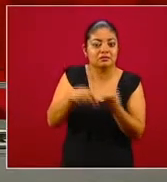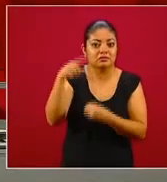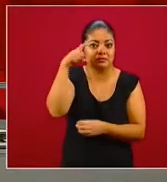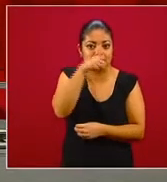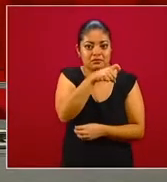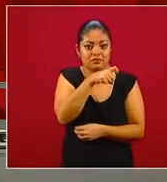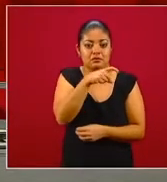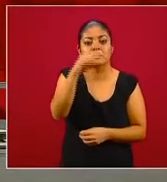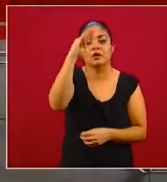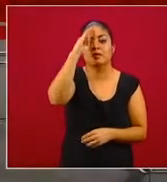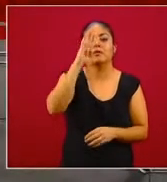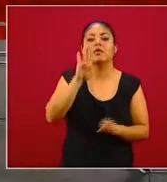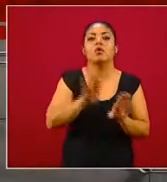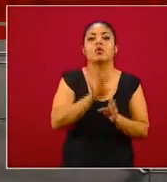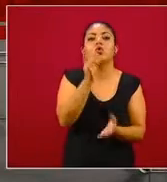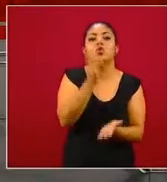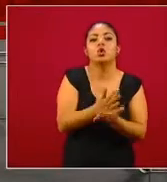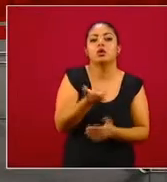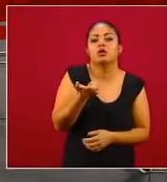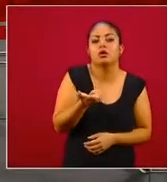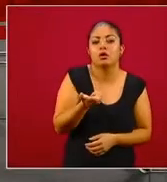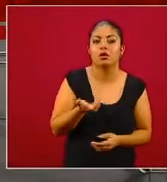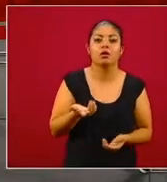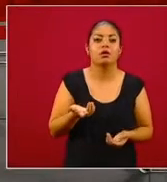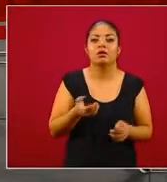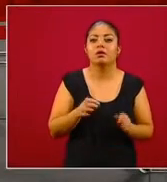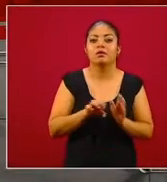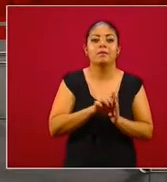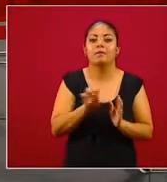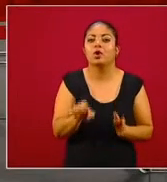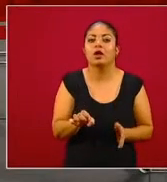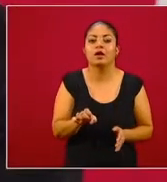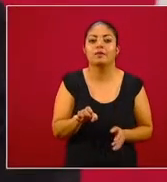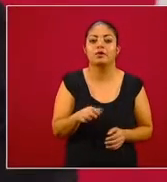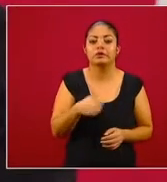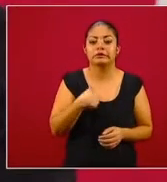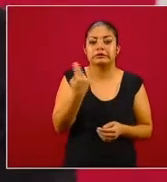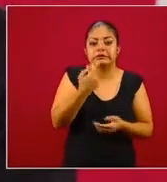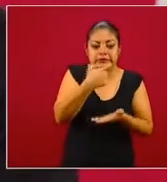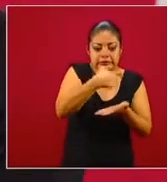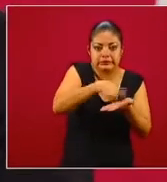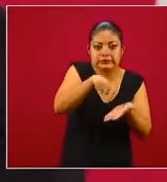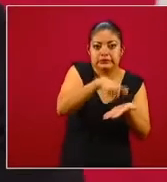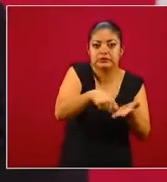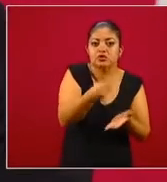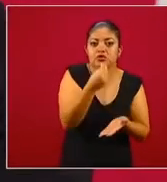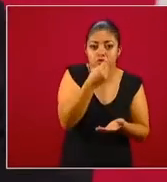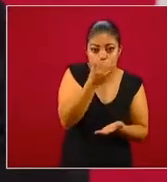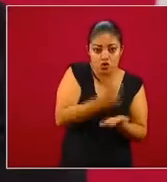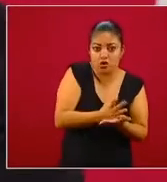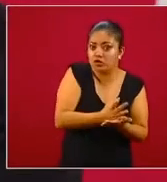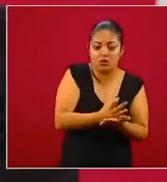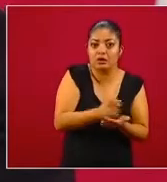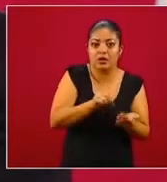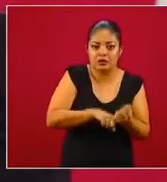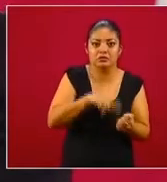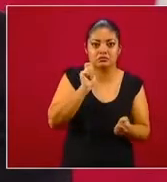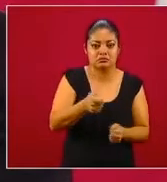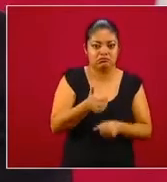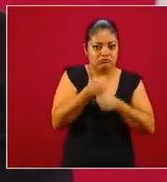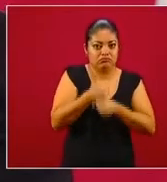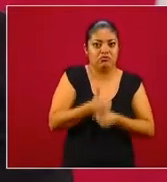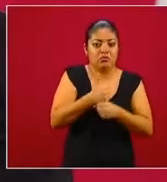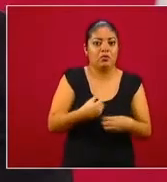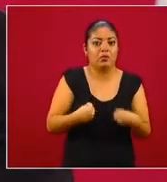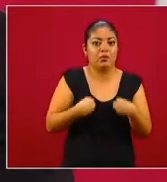of la parte money, of how to económica, de make tener money. una percepción que les And they permita haven't been comprar able los to alimentos, buy sino que se han food. perturbado las vidas de